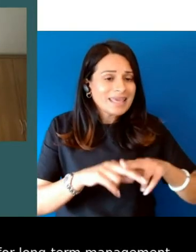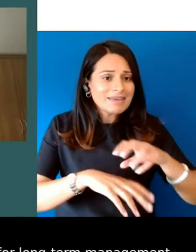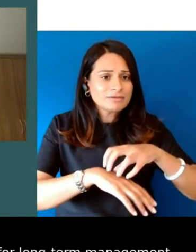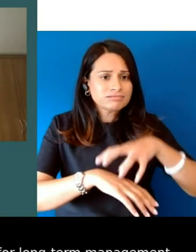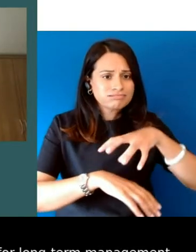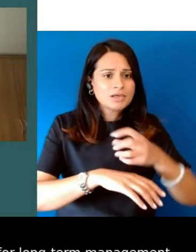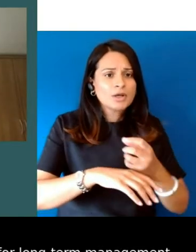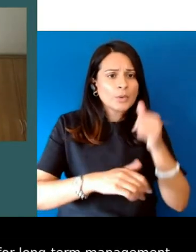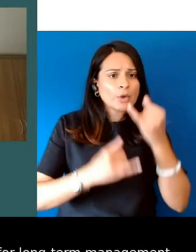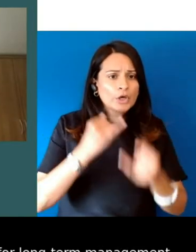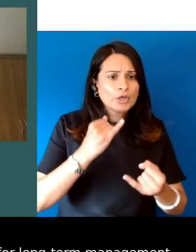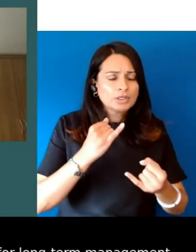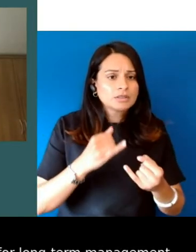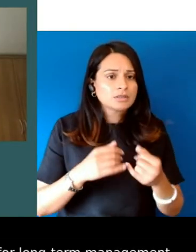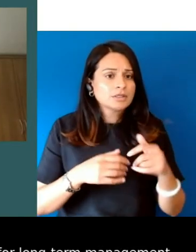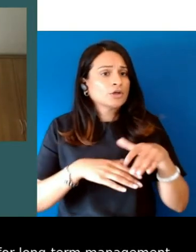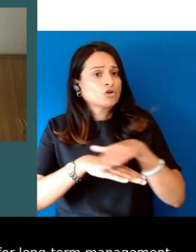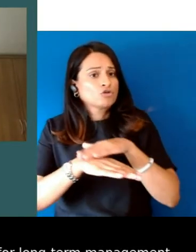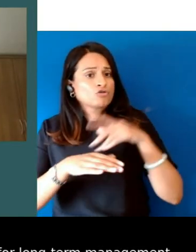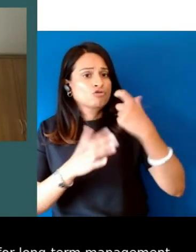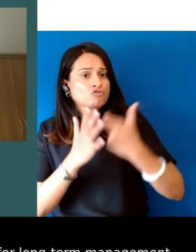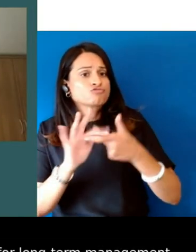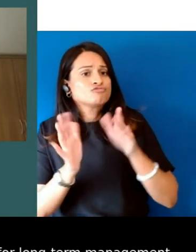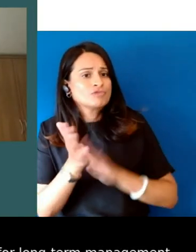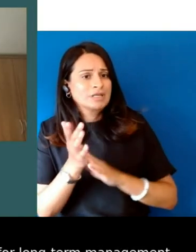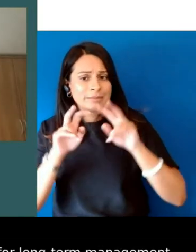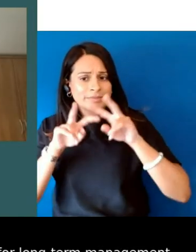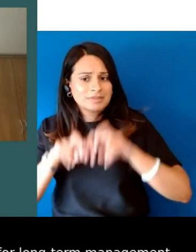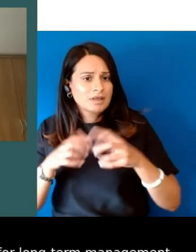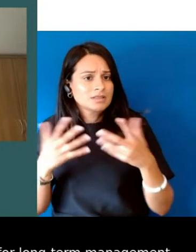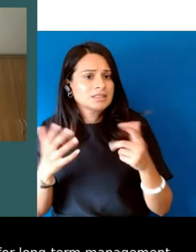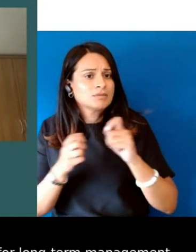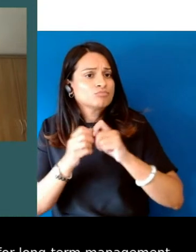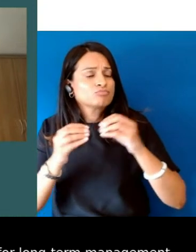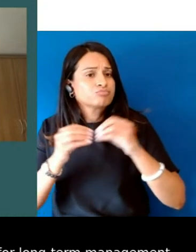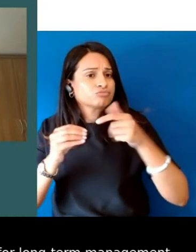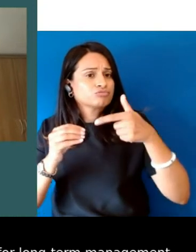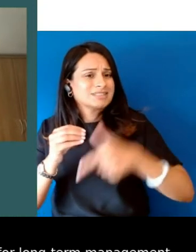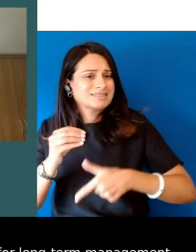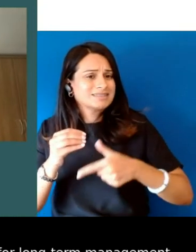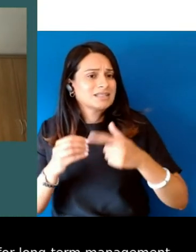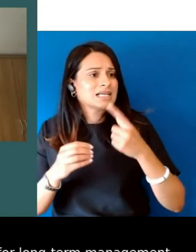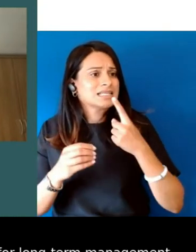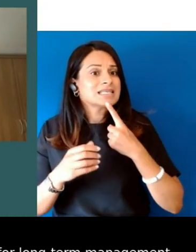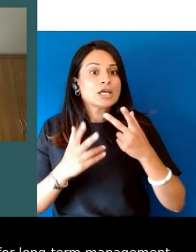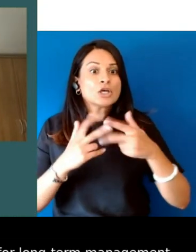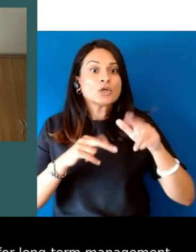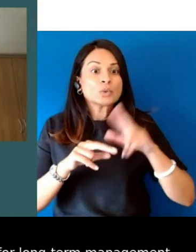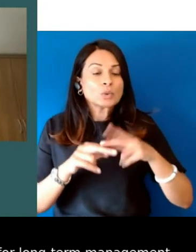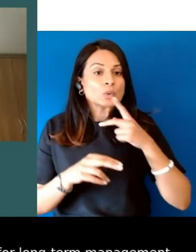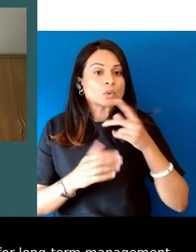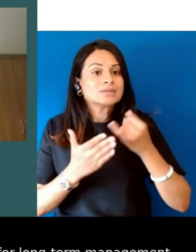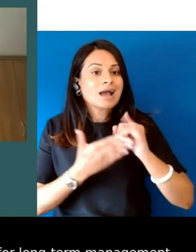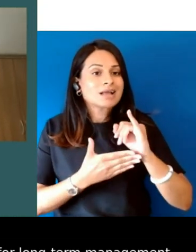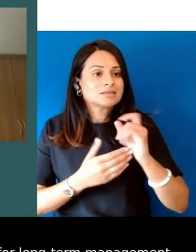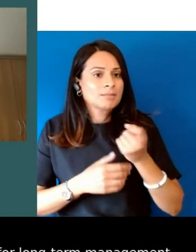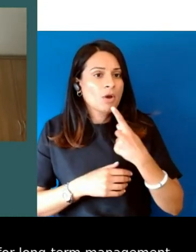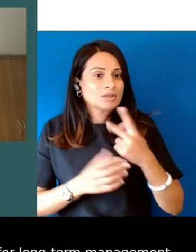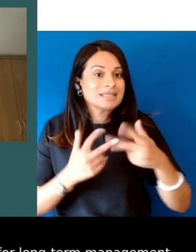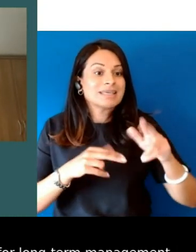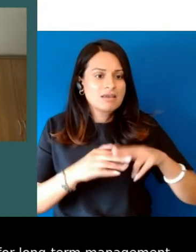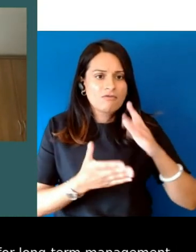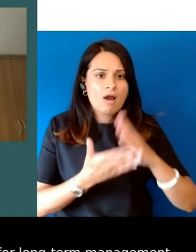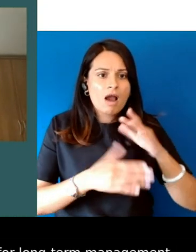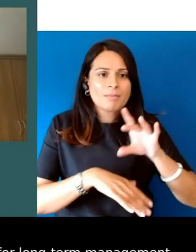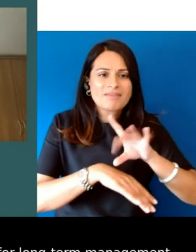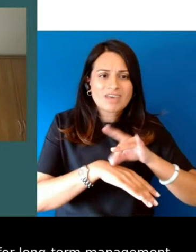cream study in bristol very clearly said only use antibiotics if there is actively infected eczema so